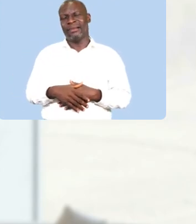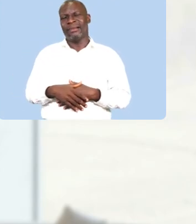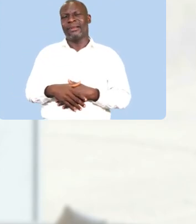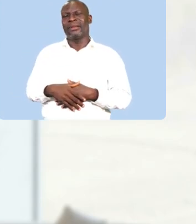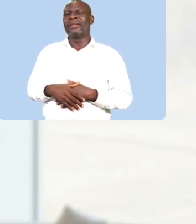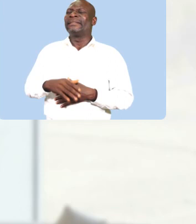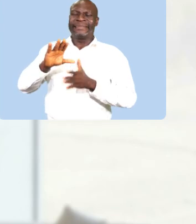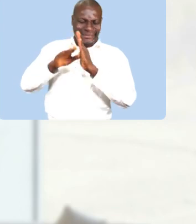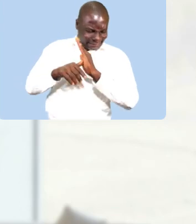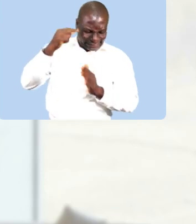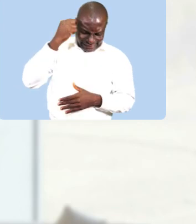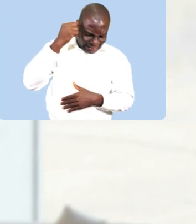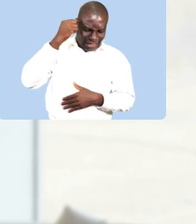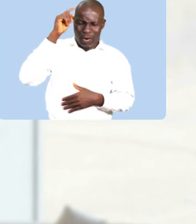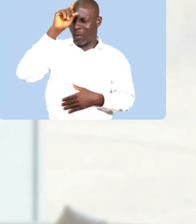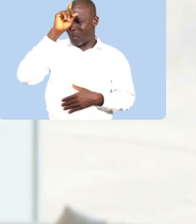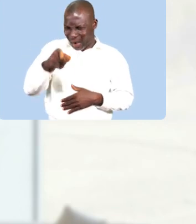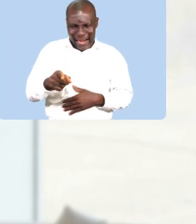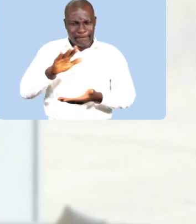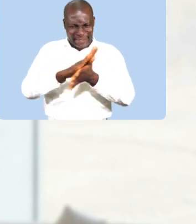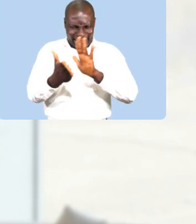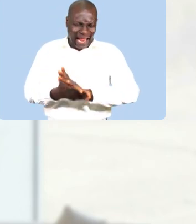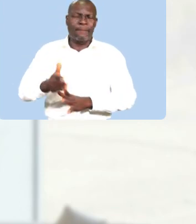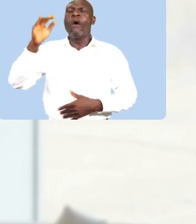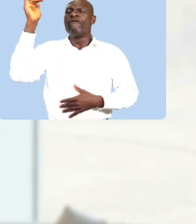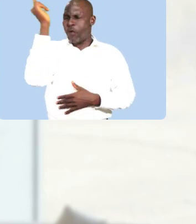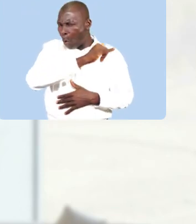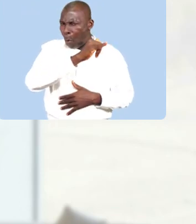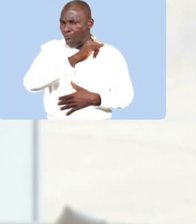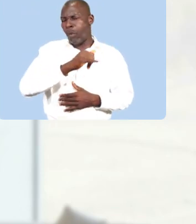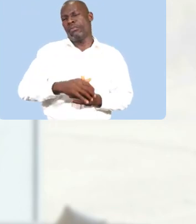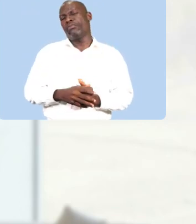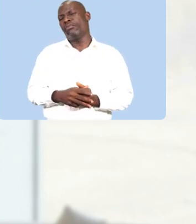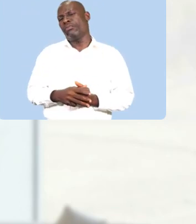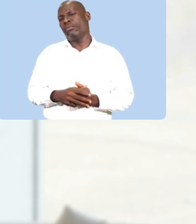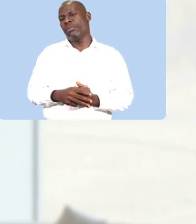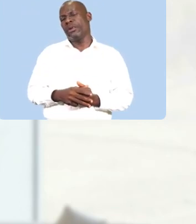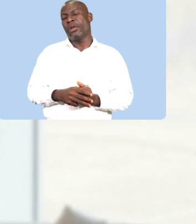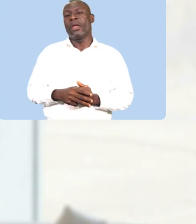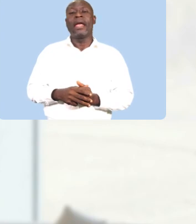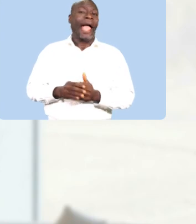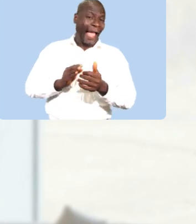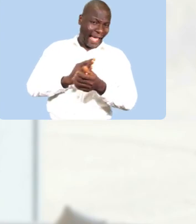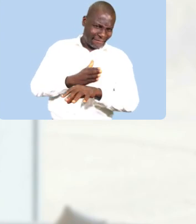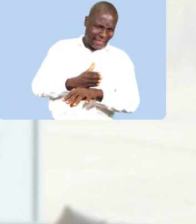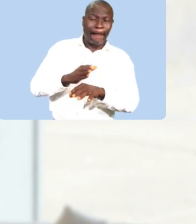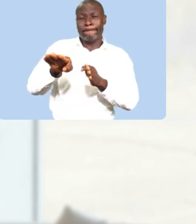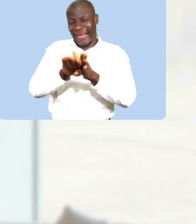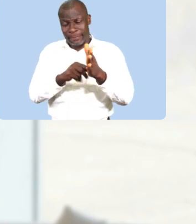professing to be wise they became fools. So what was what? Bible